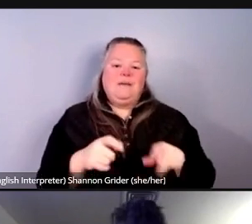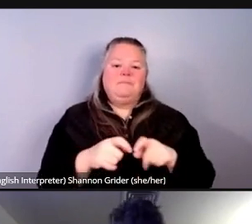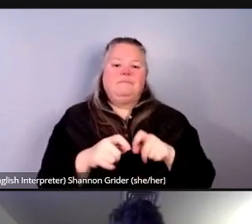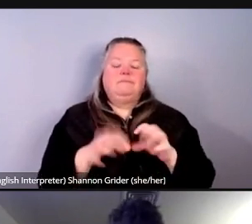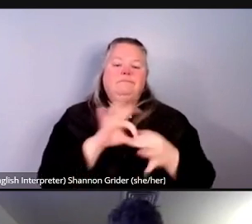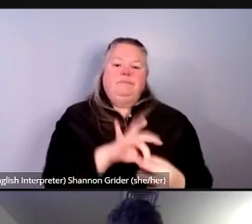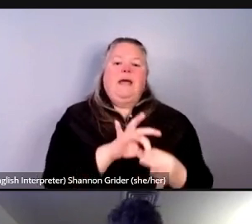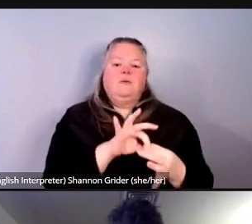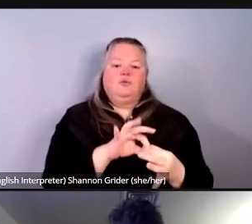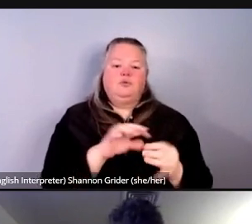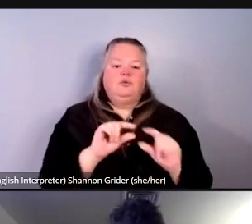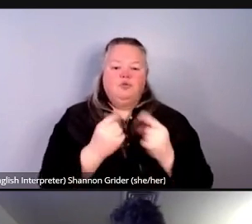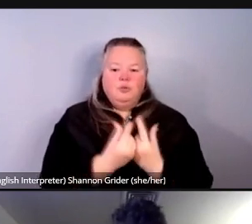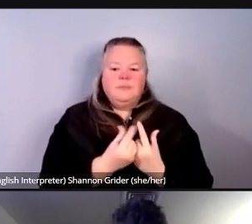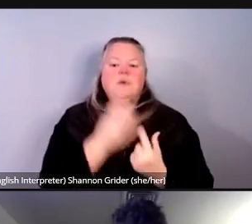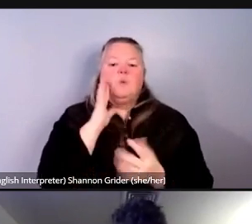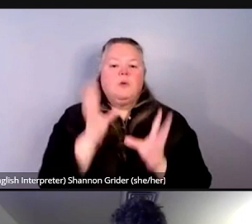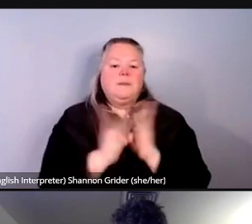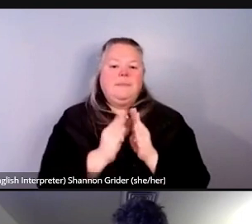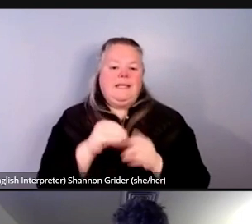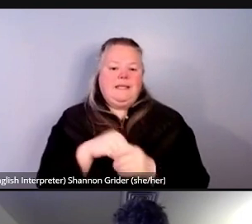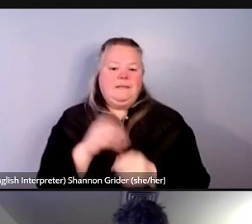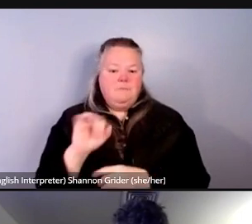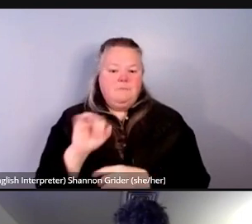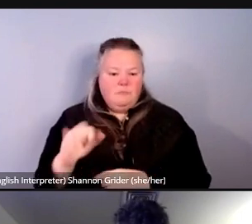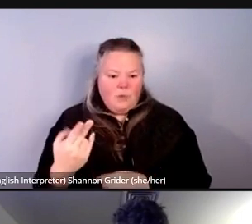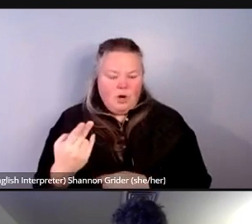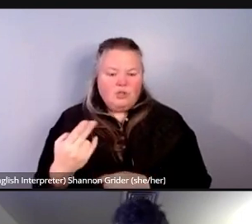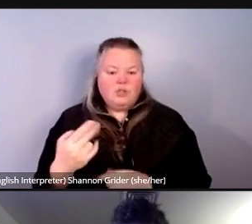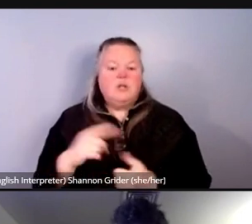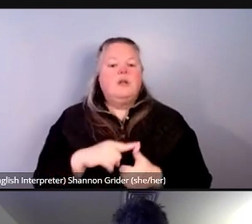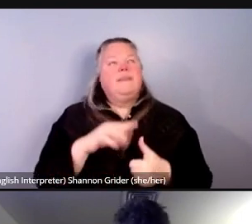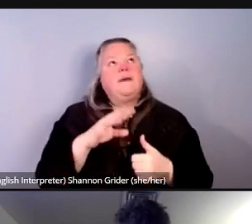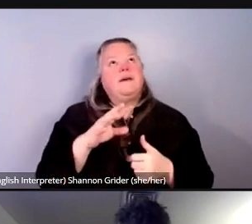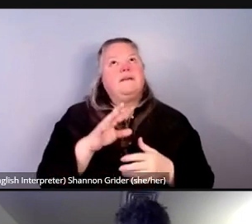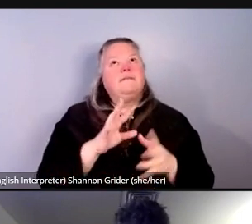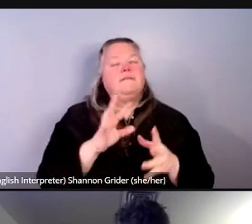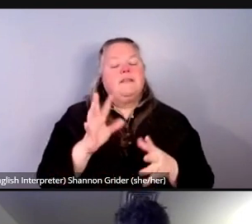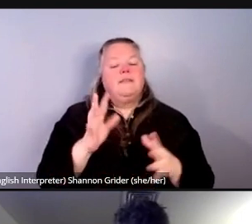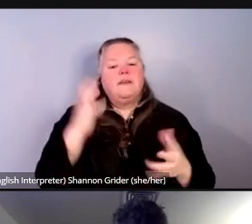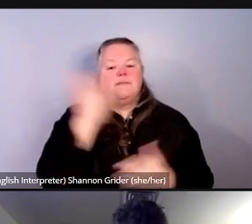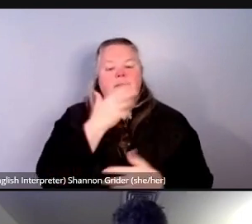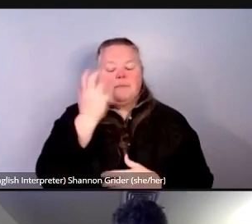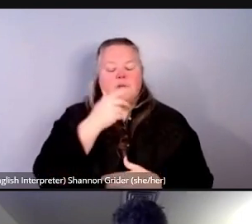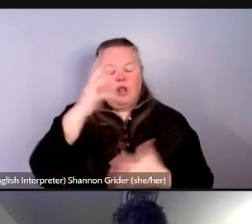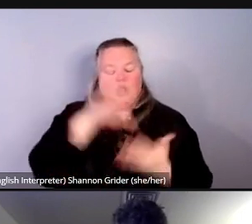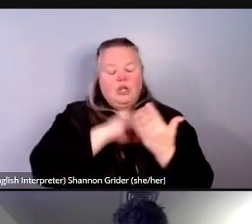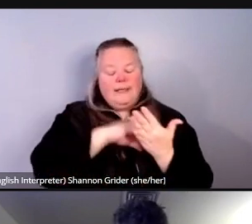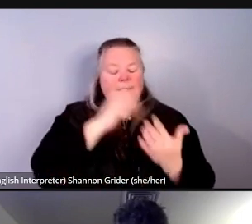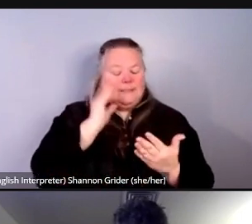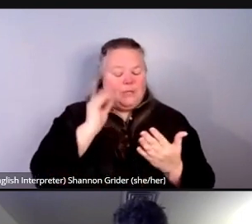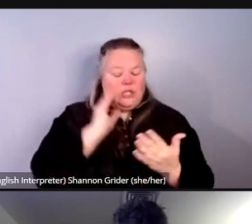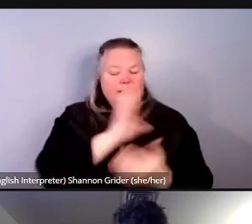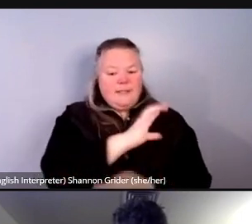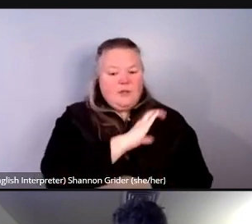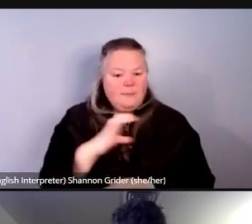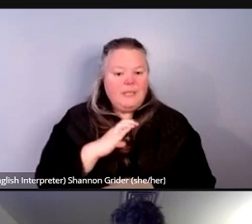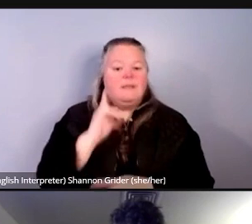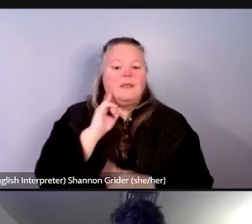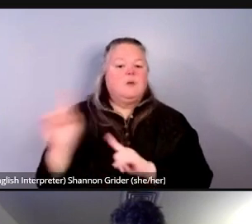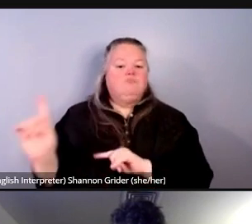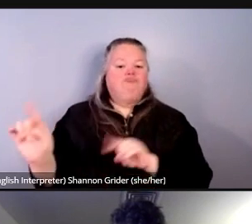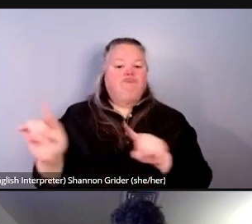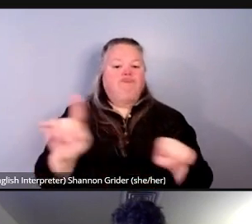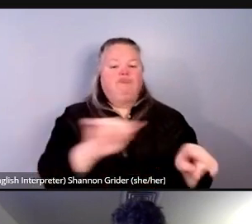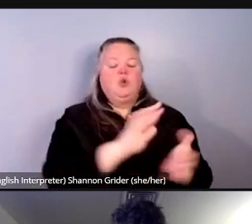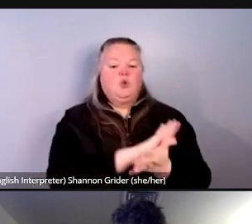meet in March. So we have the Vibrant Learning Experiences committee. They're going to do some school visits.